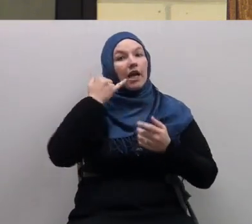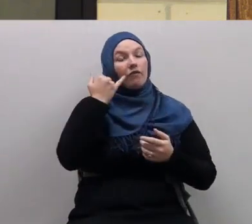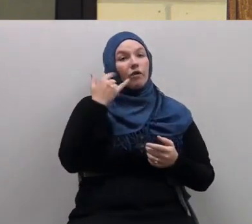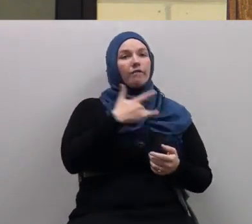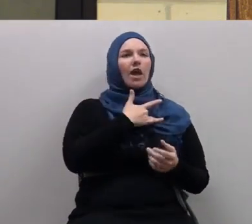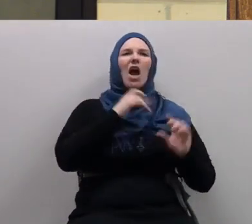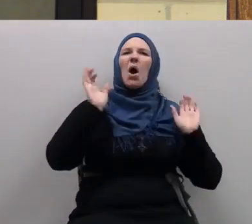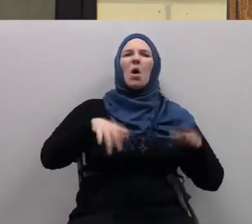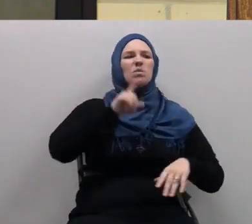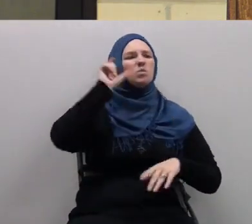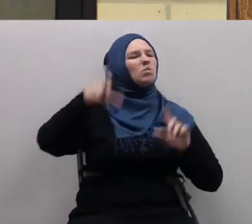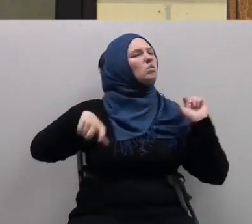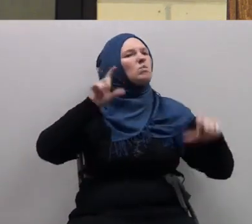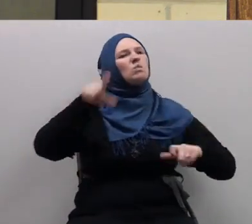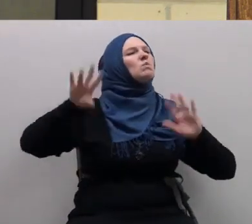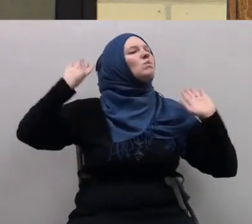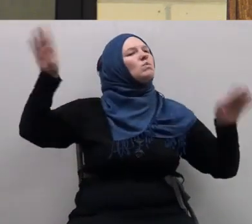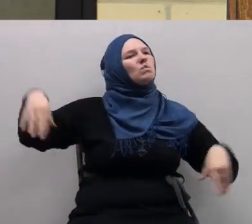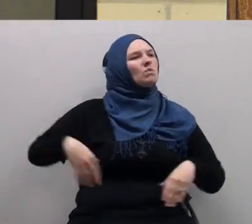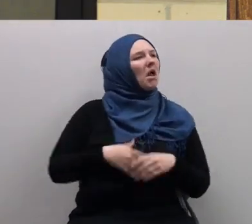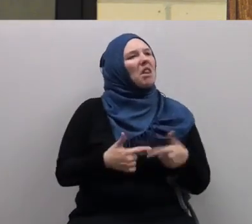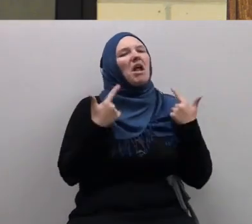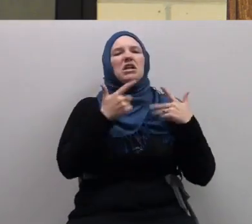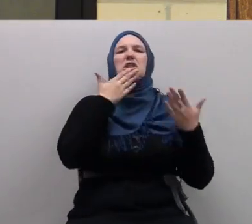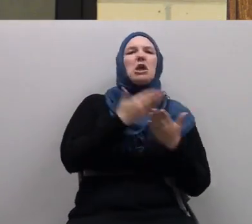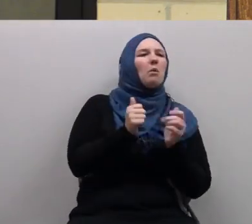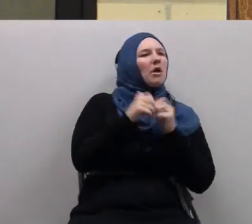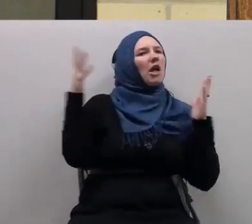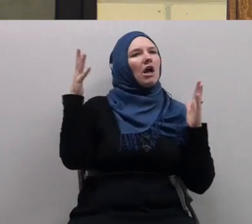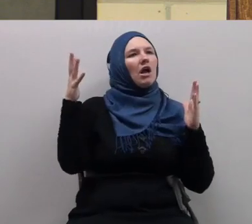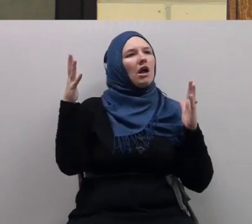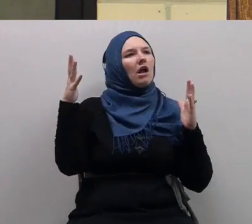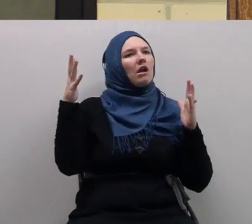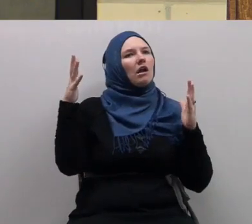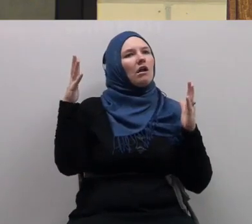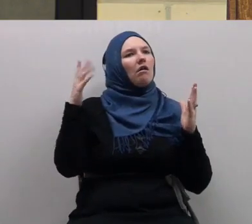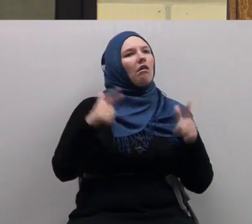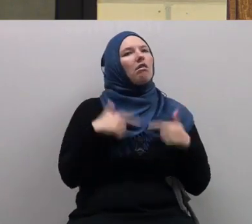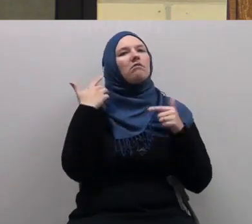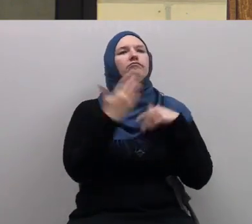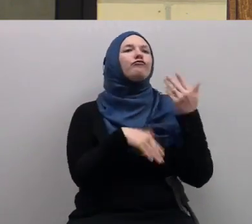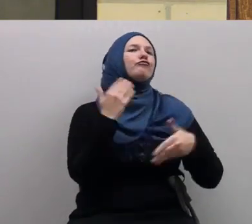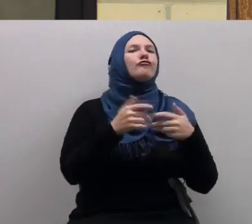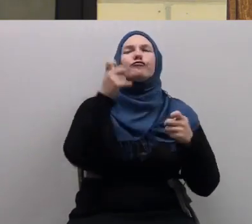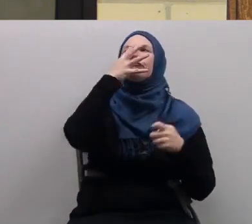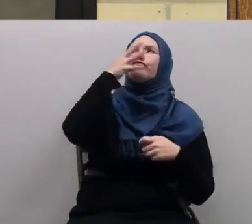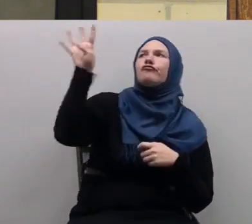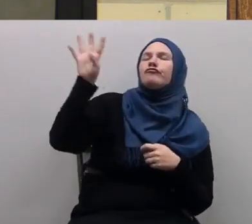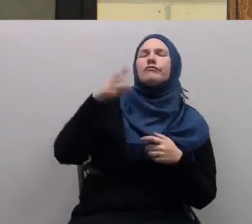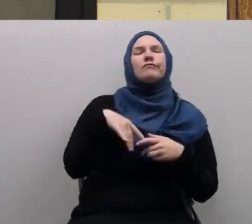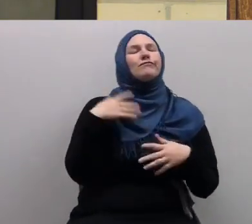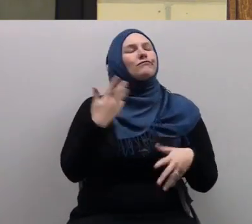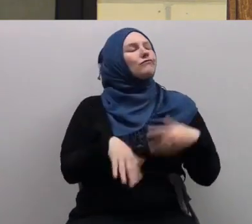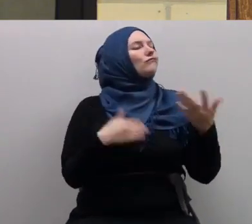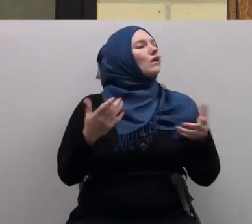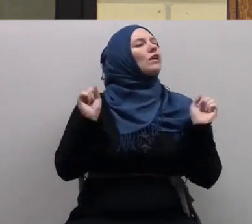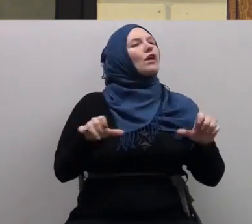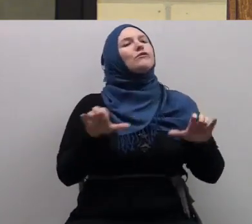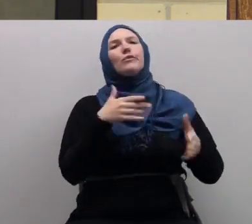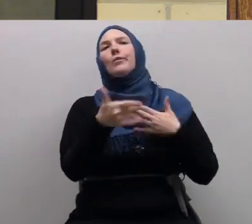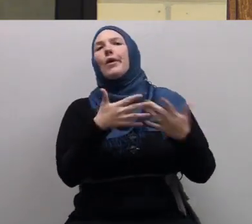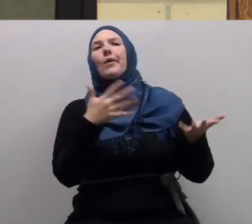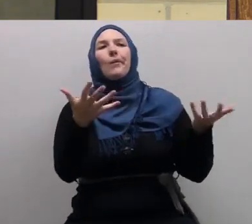Him, life goes on. We can ignore Him. We can live according to any